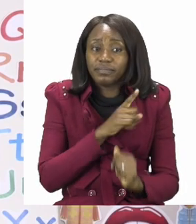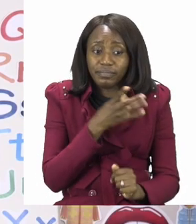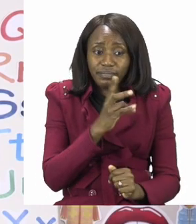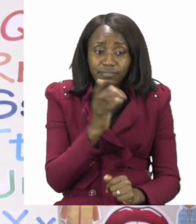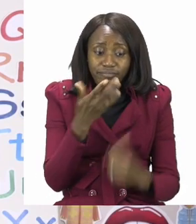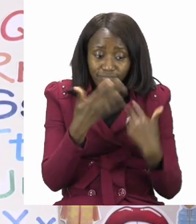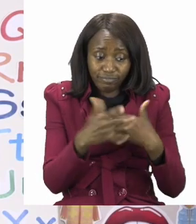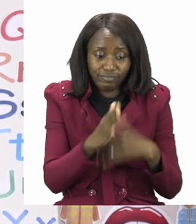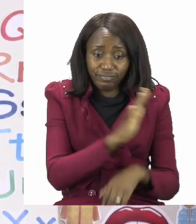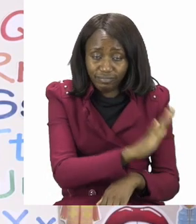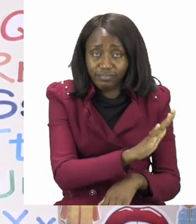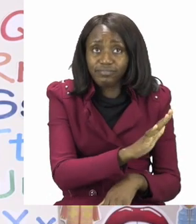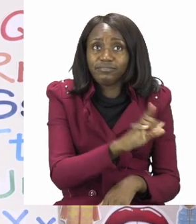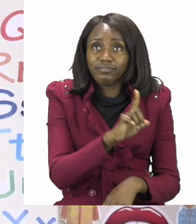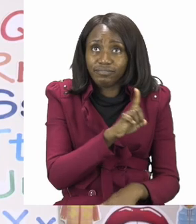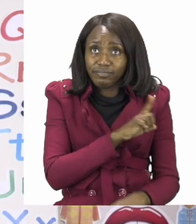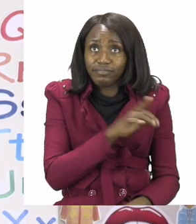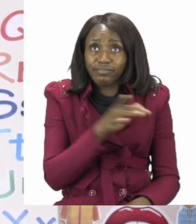17 is already there,